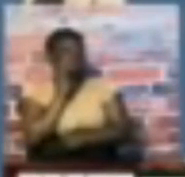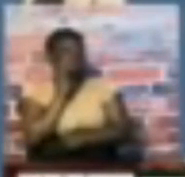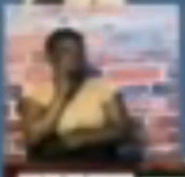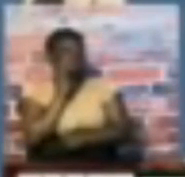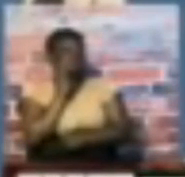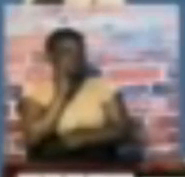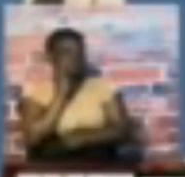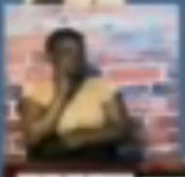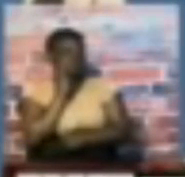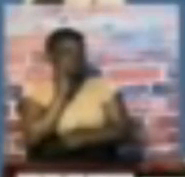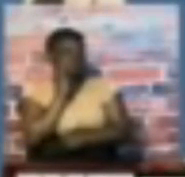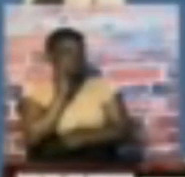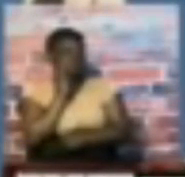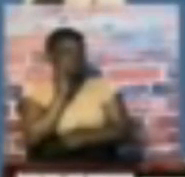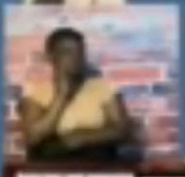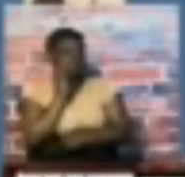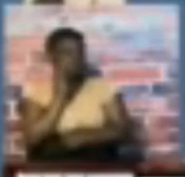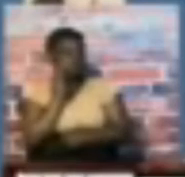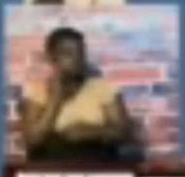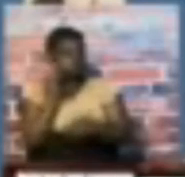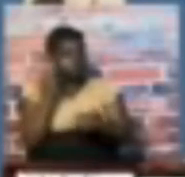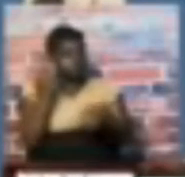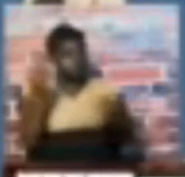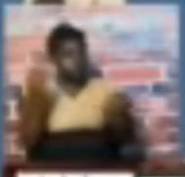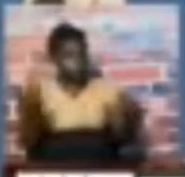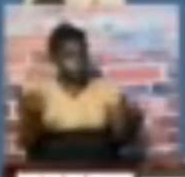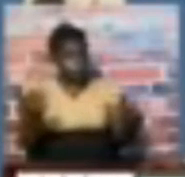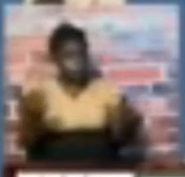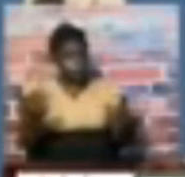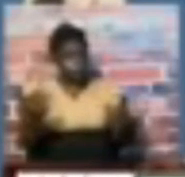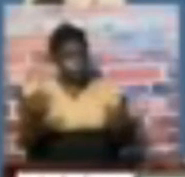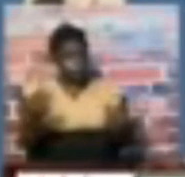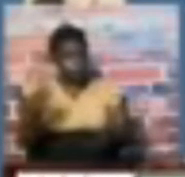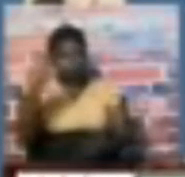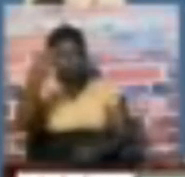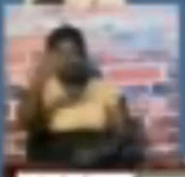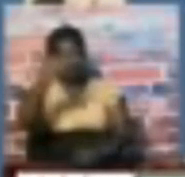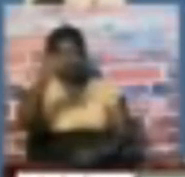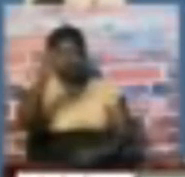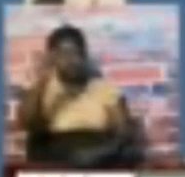Kachileva Pater Samaji and Shri Kach